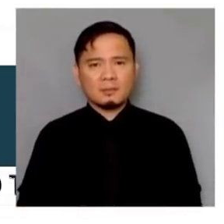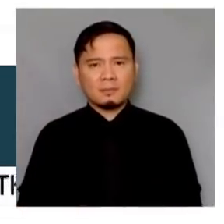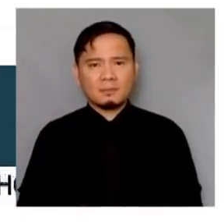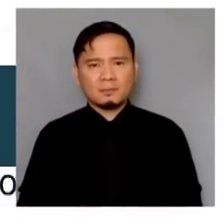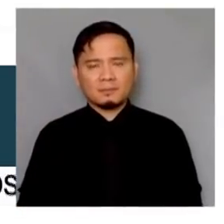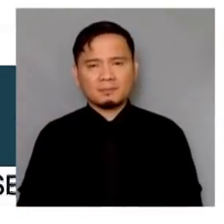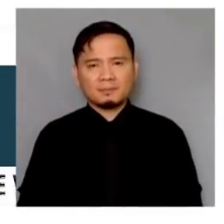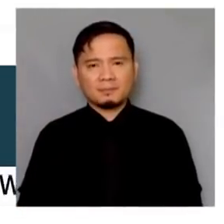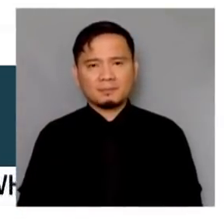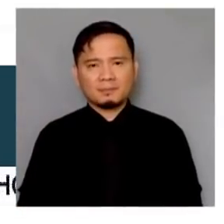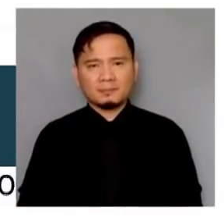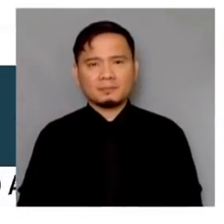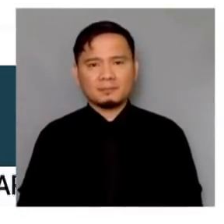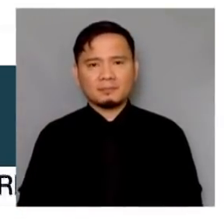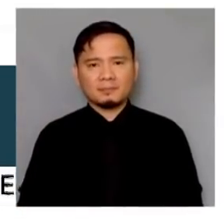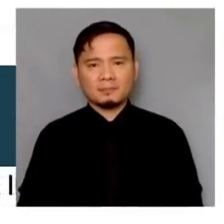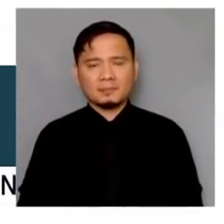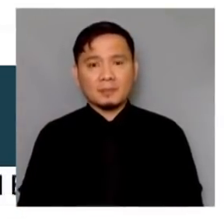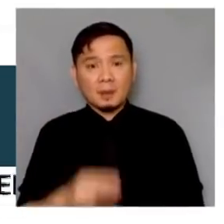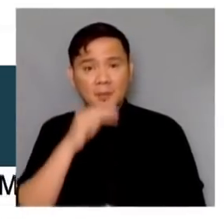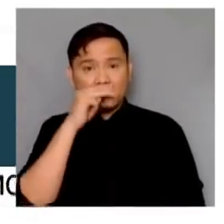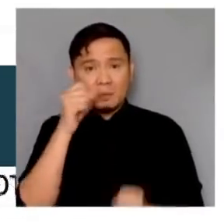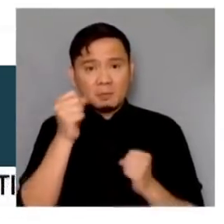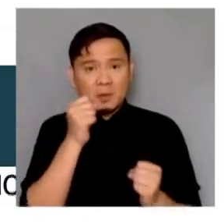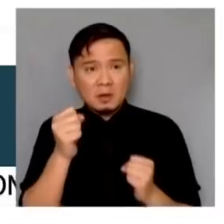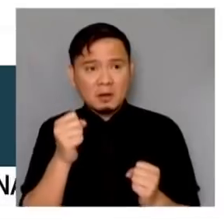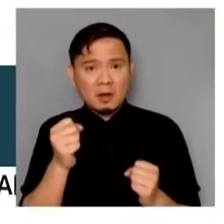he had no plans to attend. That's